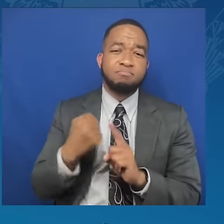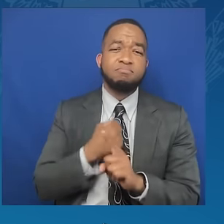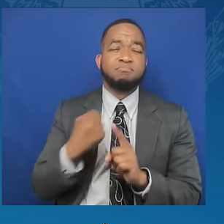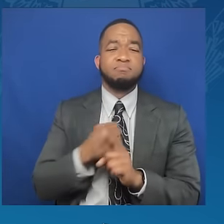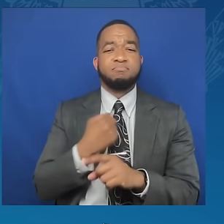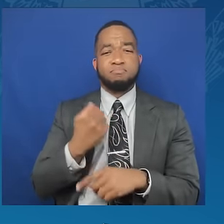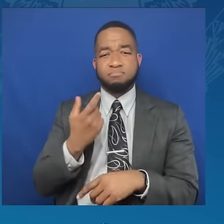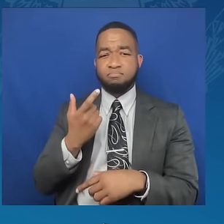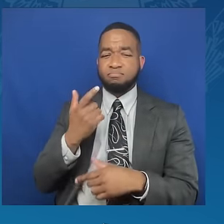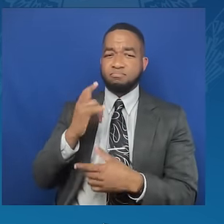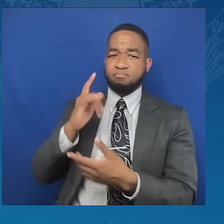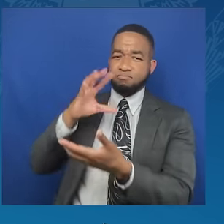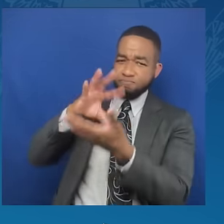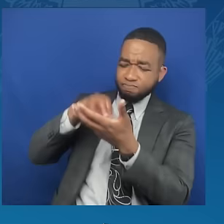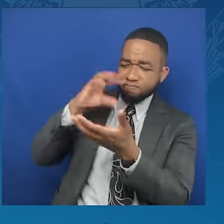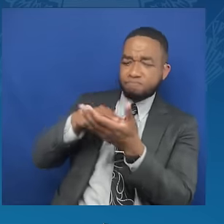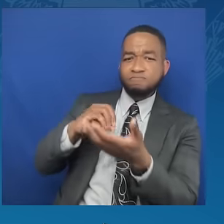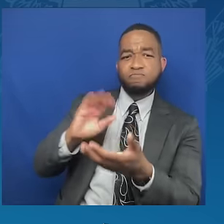alive.